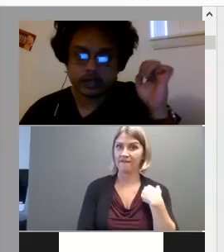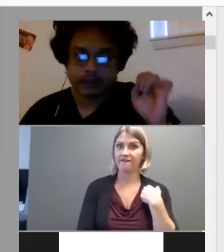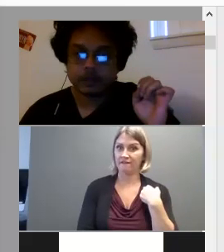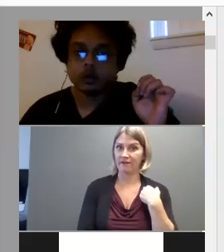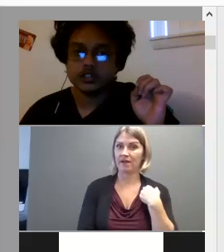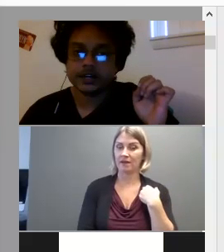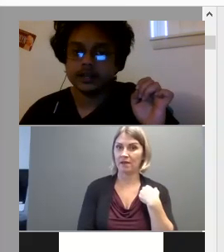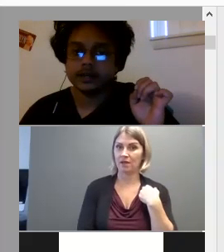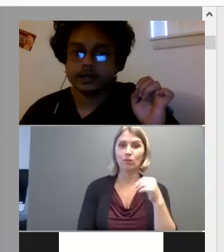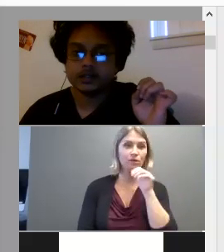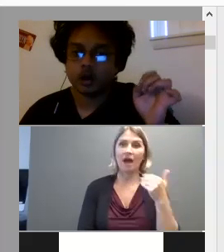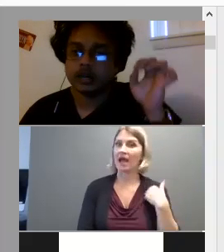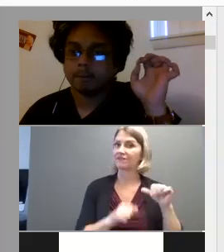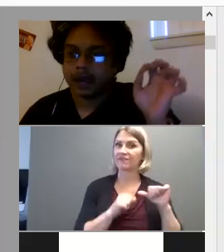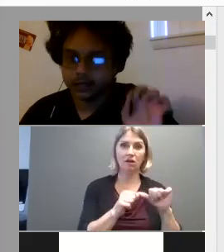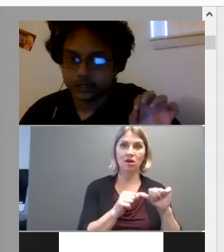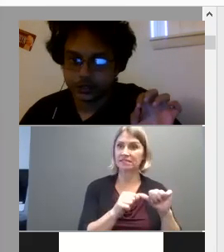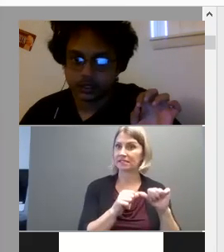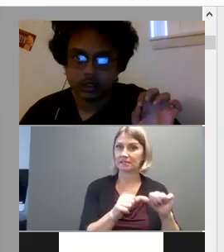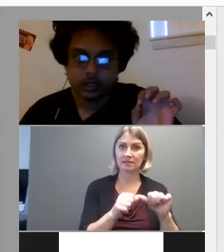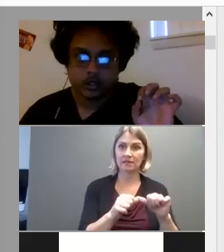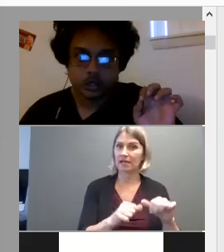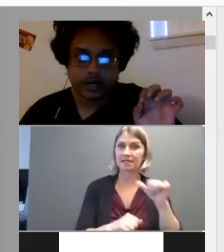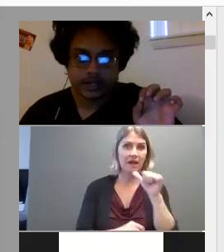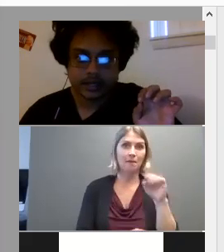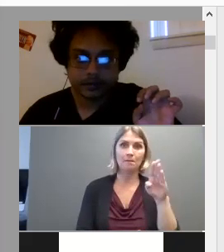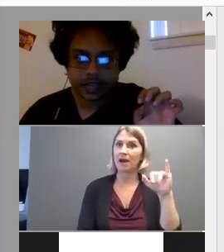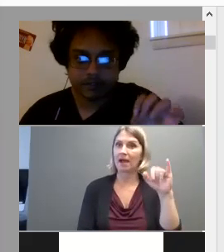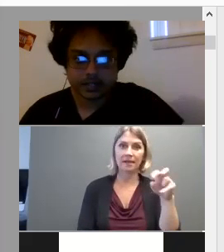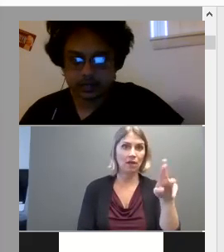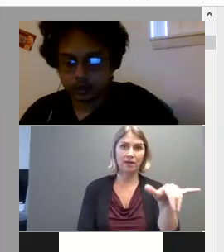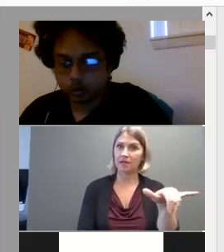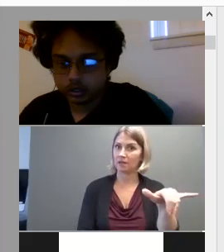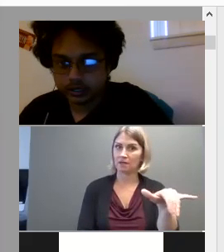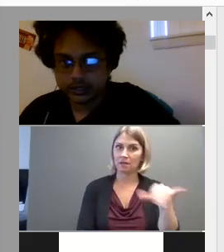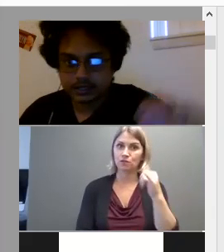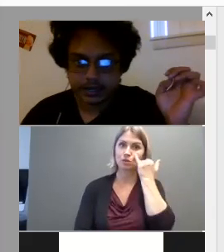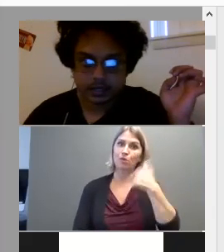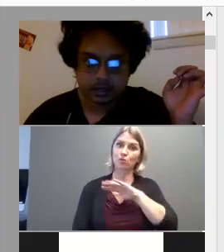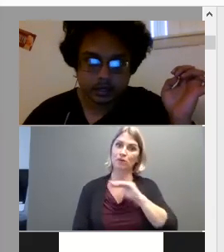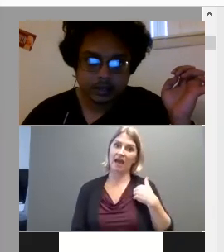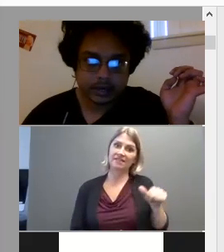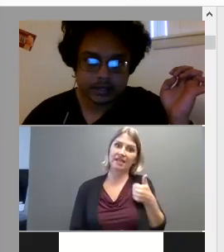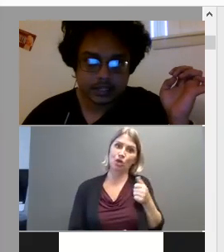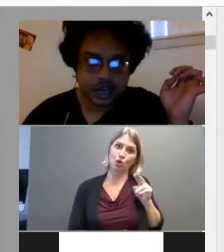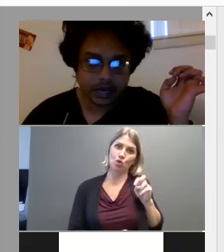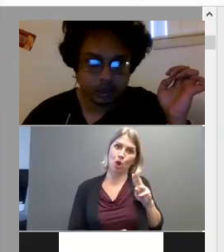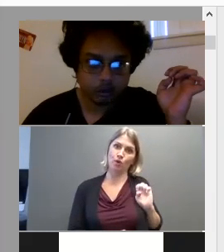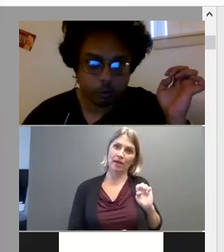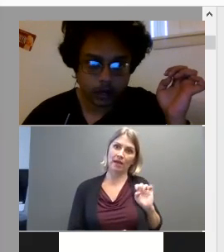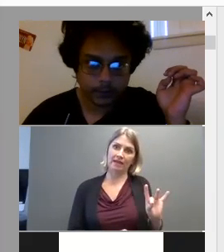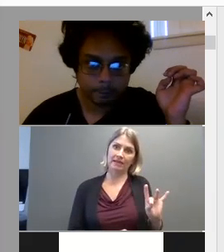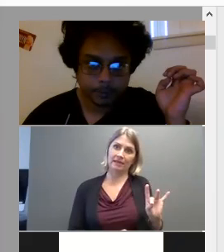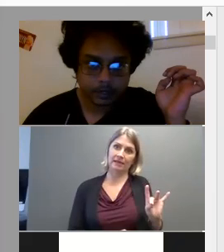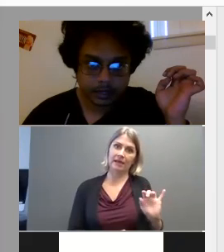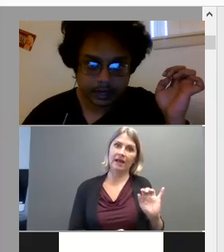where we do not have the constraint that it is not a binary tree. So let's say that we have this other node that is 8, that is a child